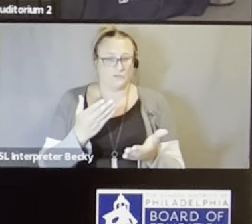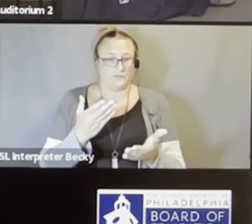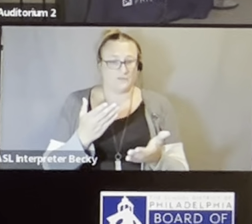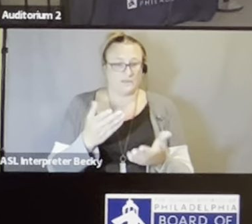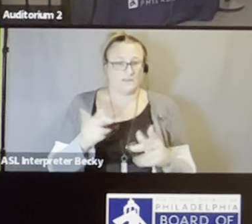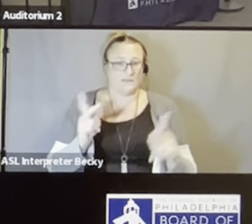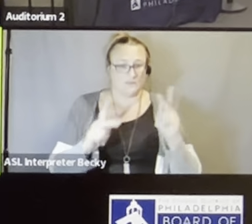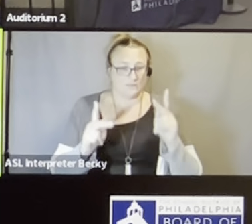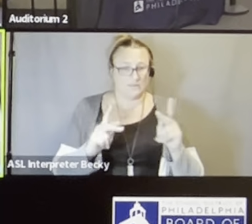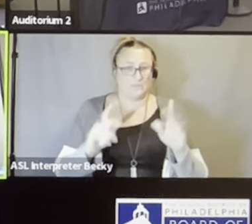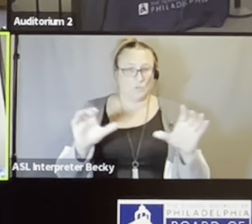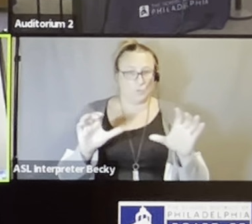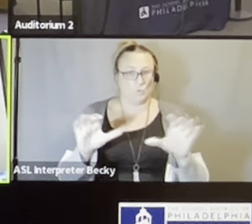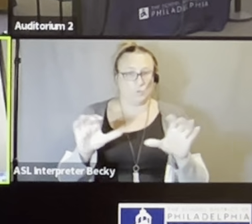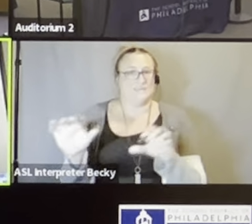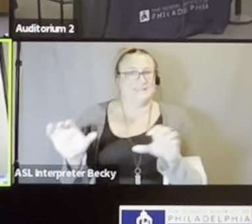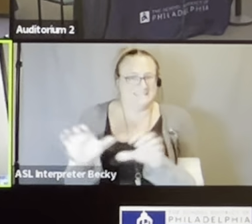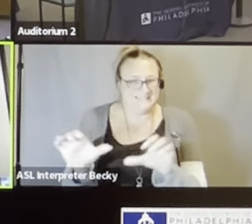did this egregious